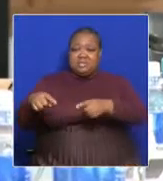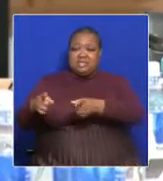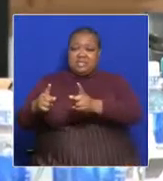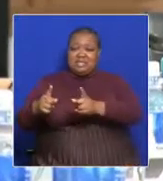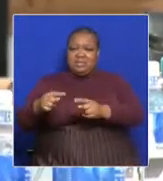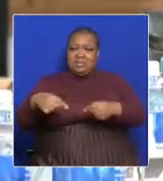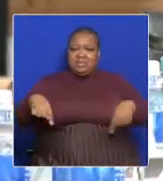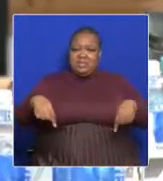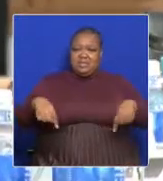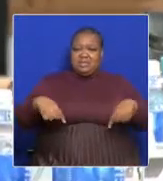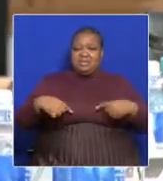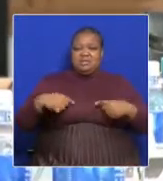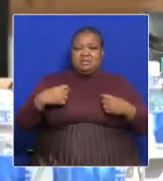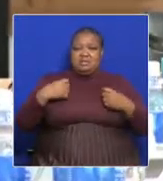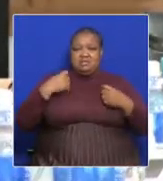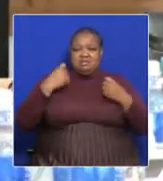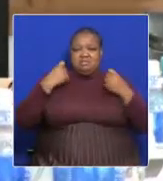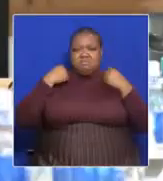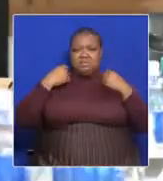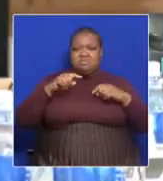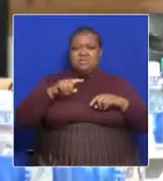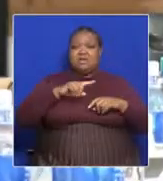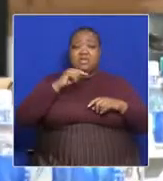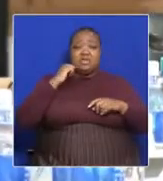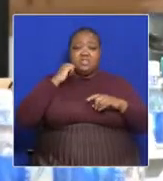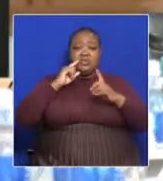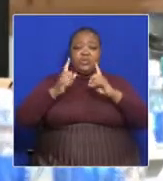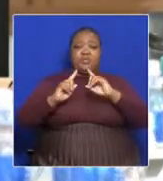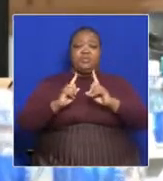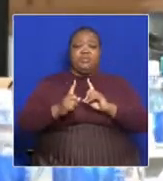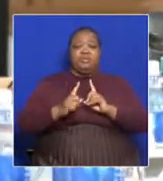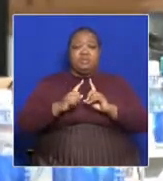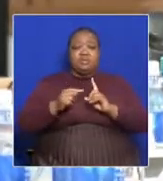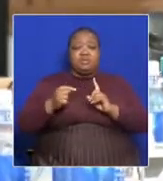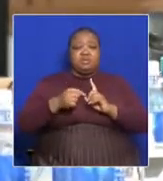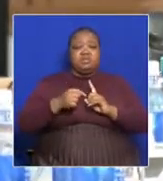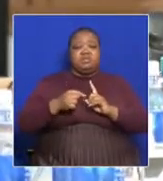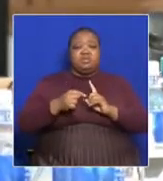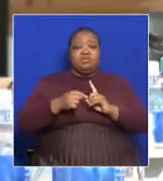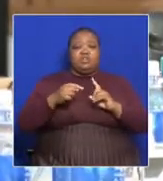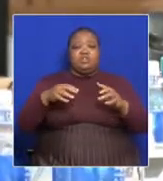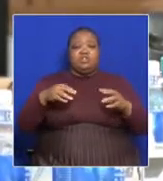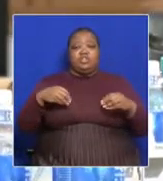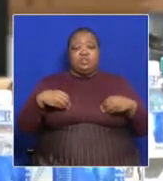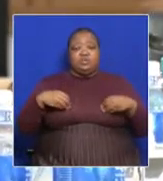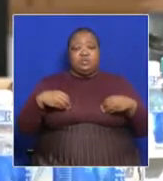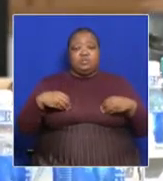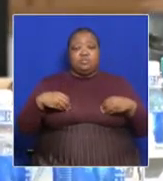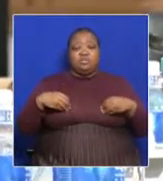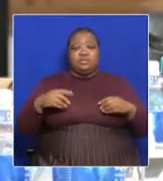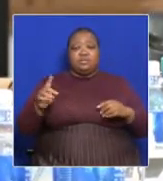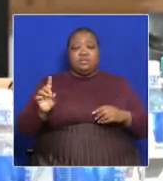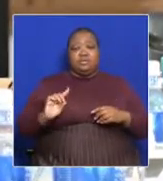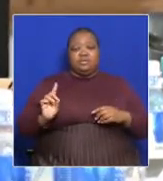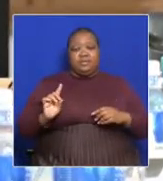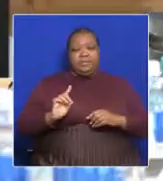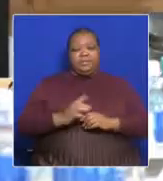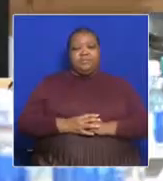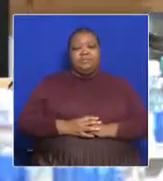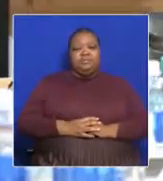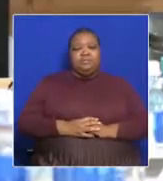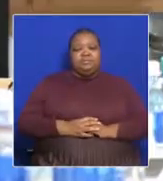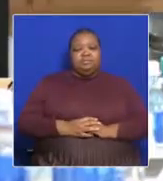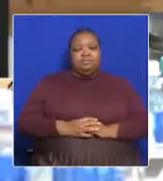Yesterday when I engaged you, you accepted that you